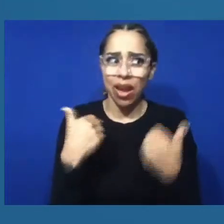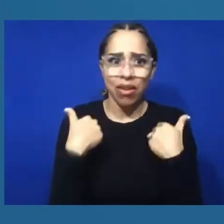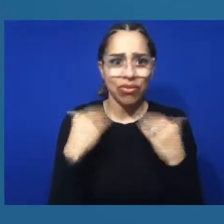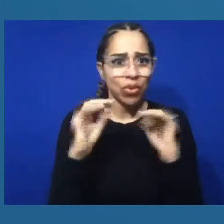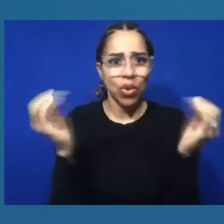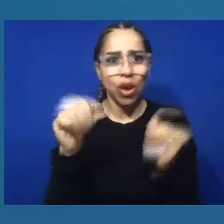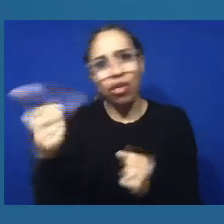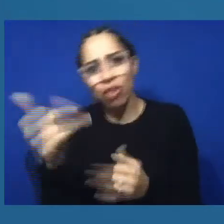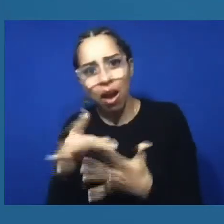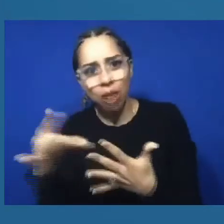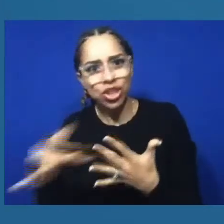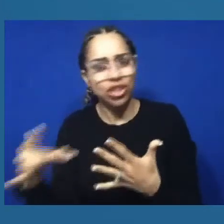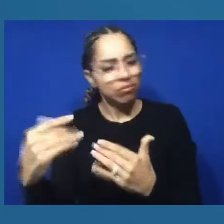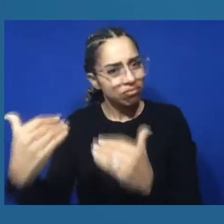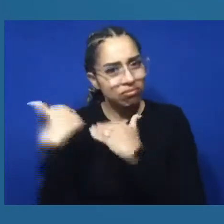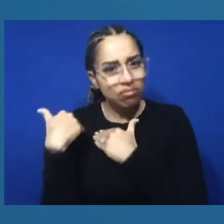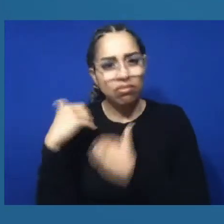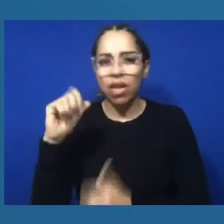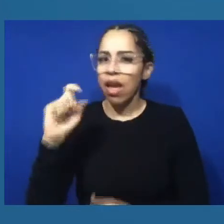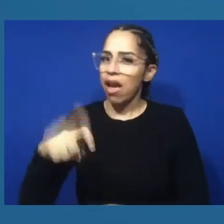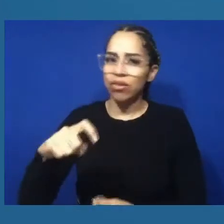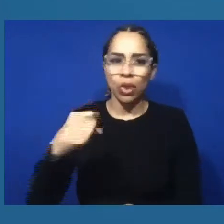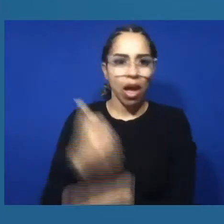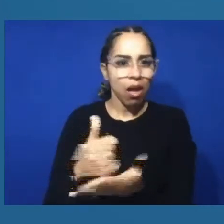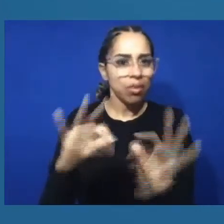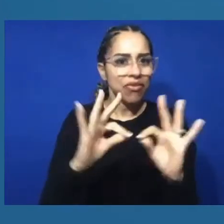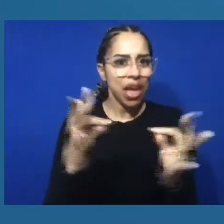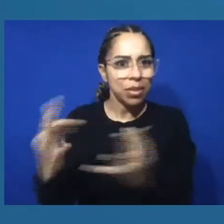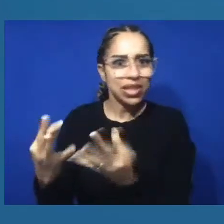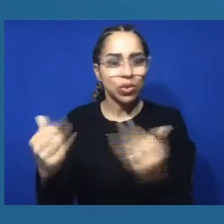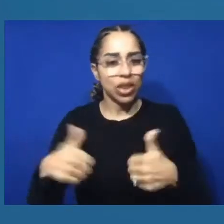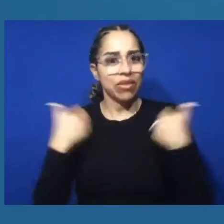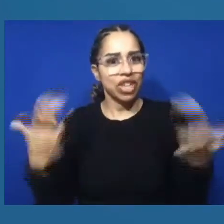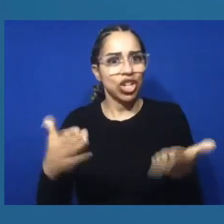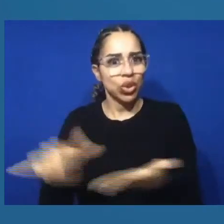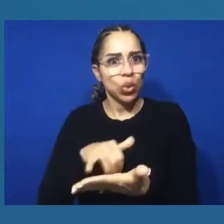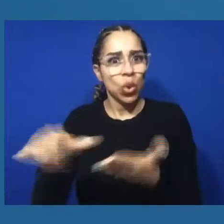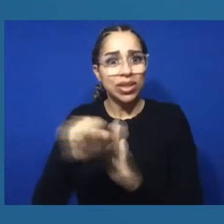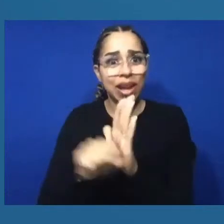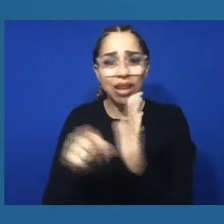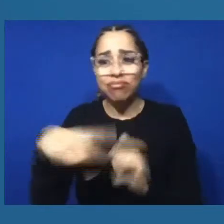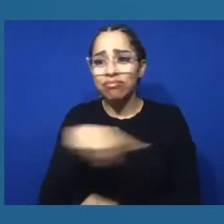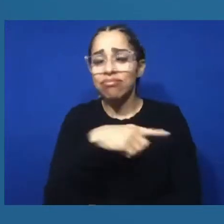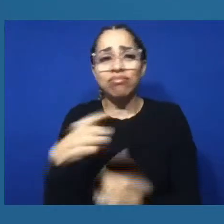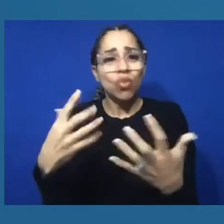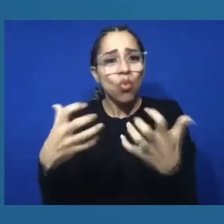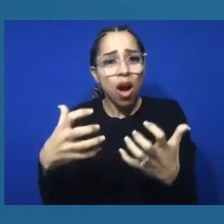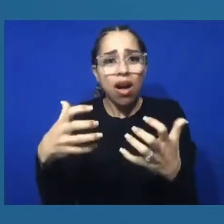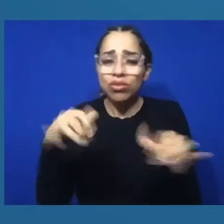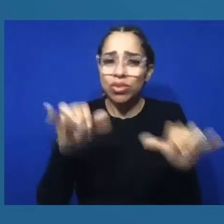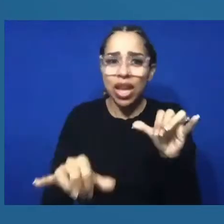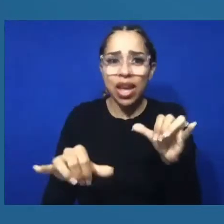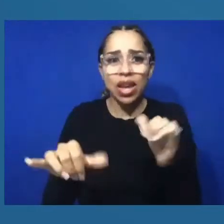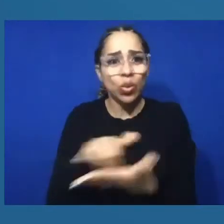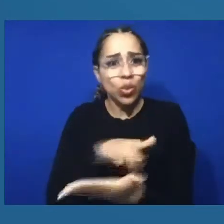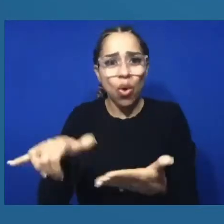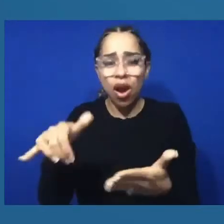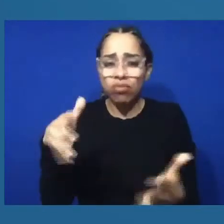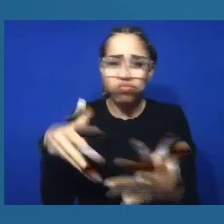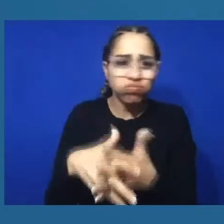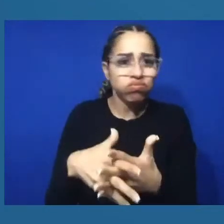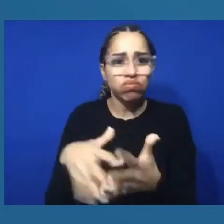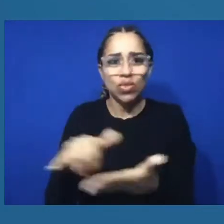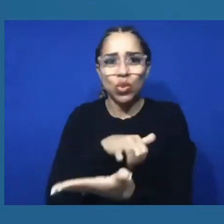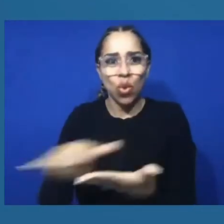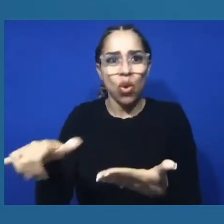who live in our state, who've made this their home, who want to stay here, but there's just so many barriers to them. I want to make sure that we have the resources we do at the state